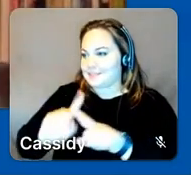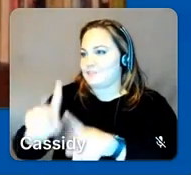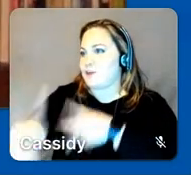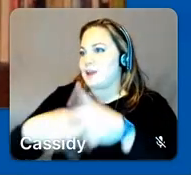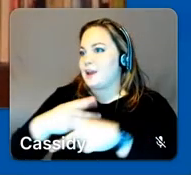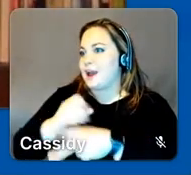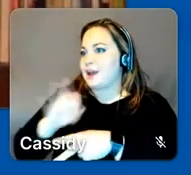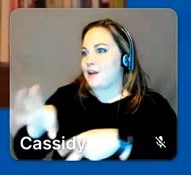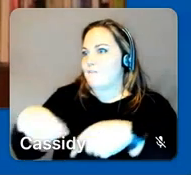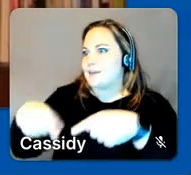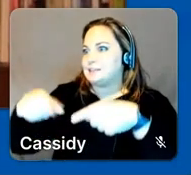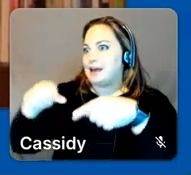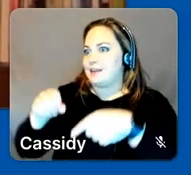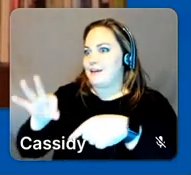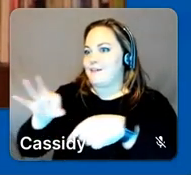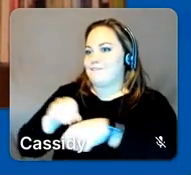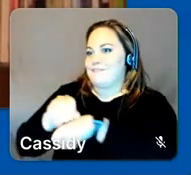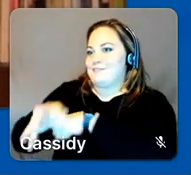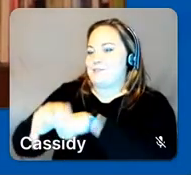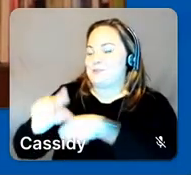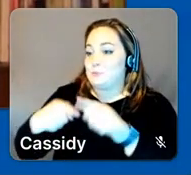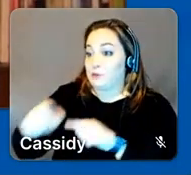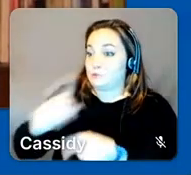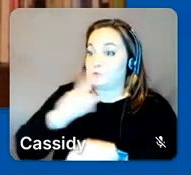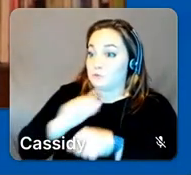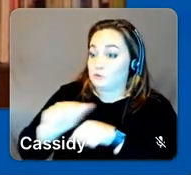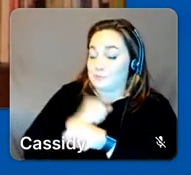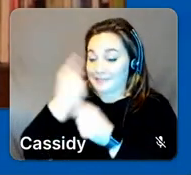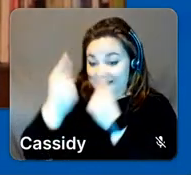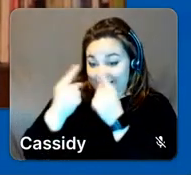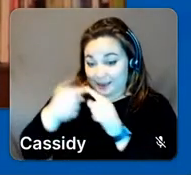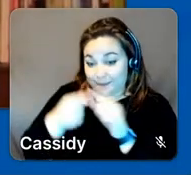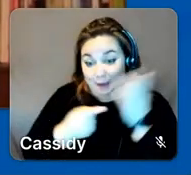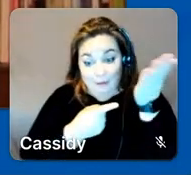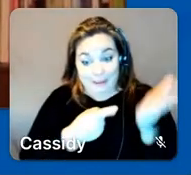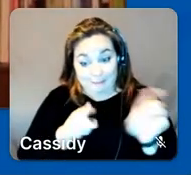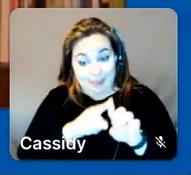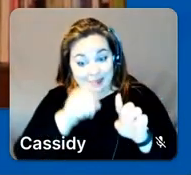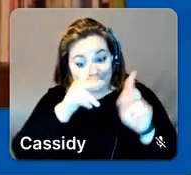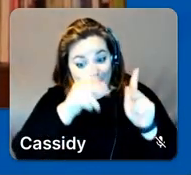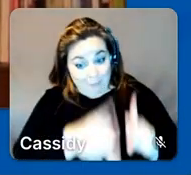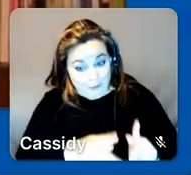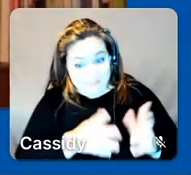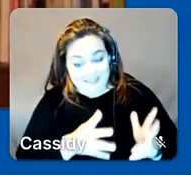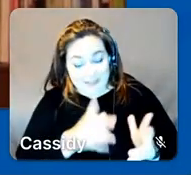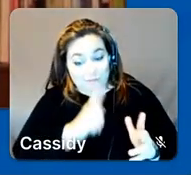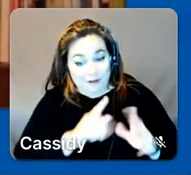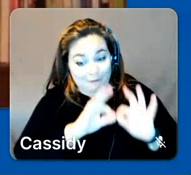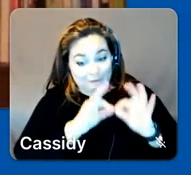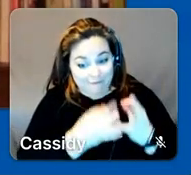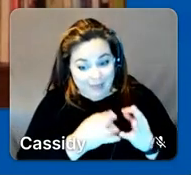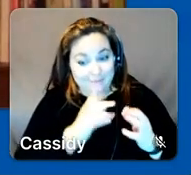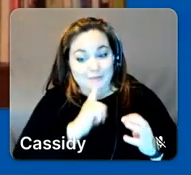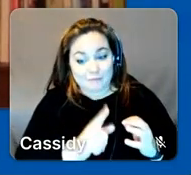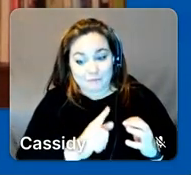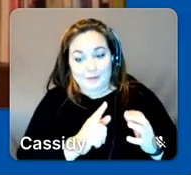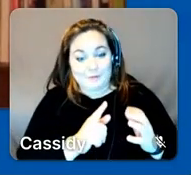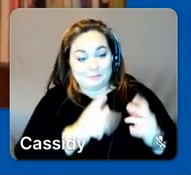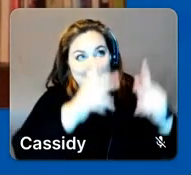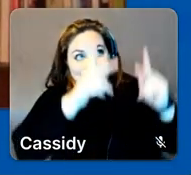influence when you're actually thinking about him as a real person, obviously with a real family and real fans